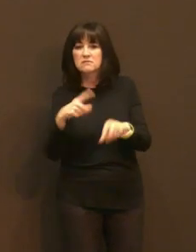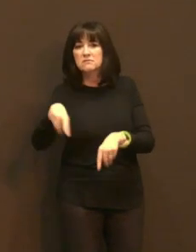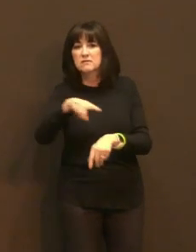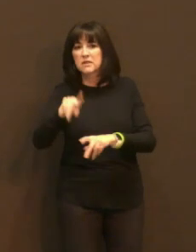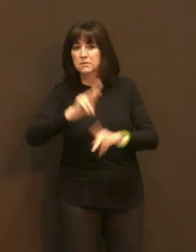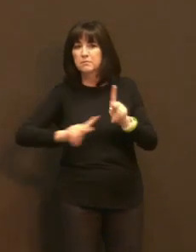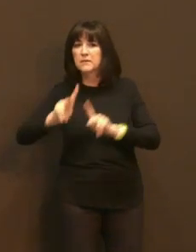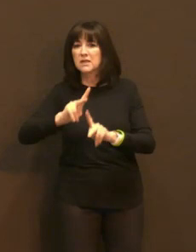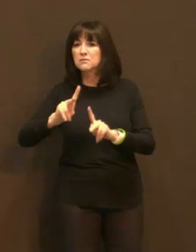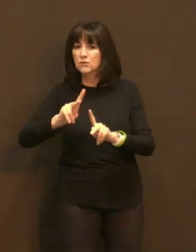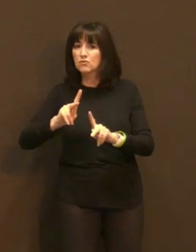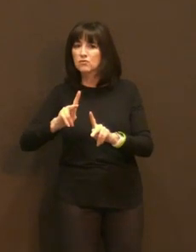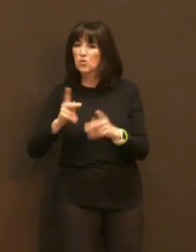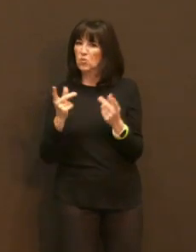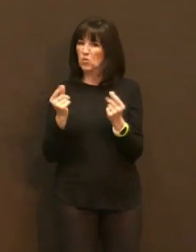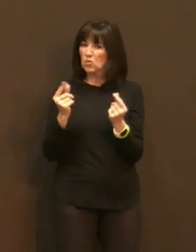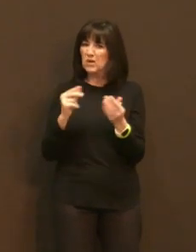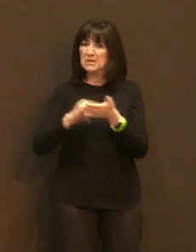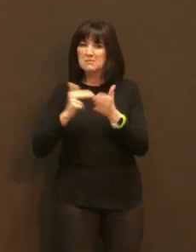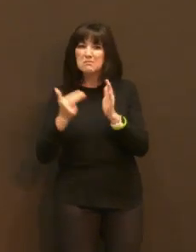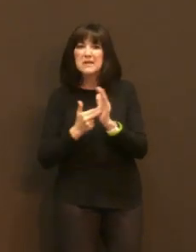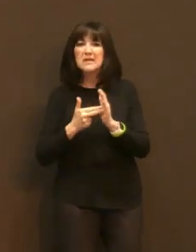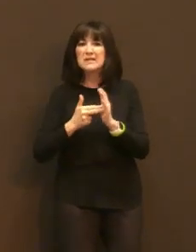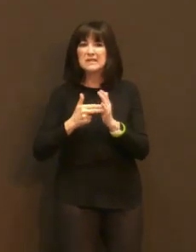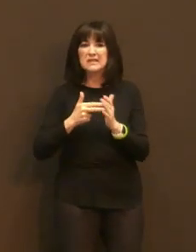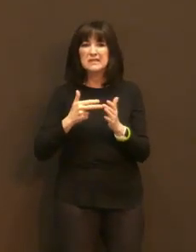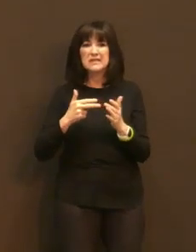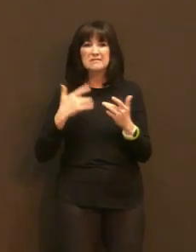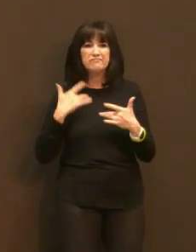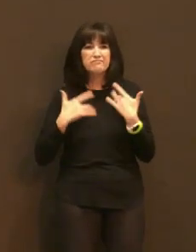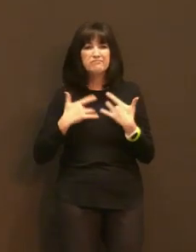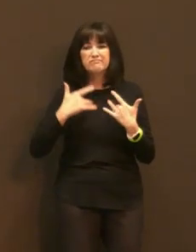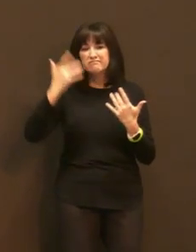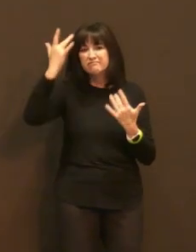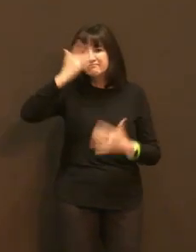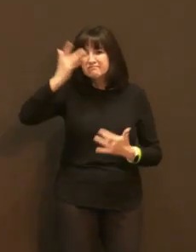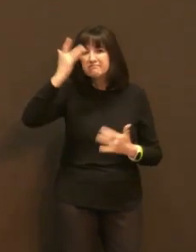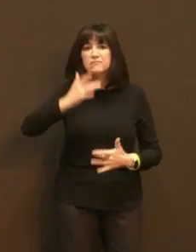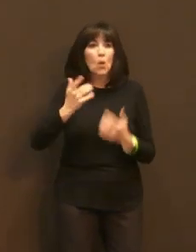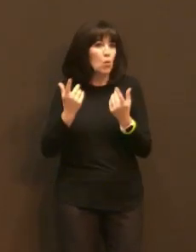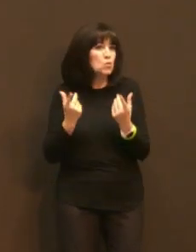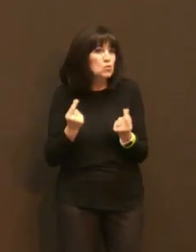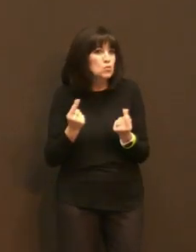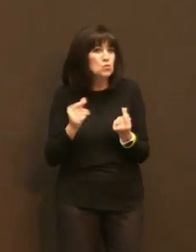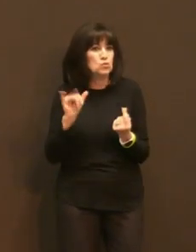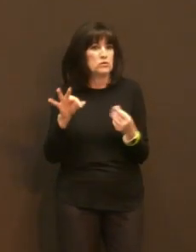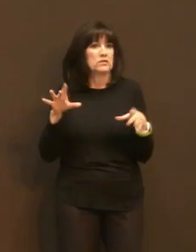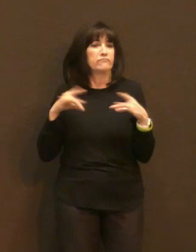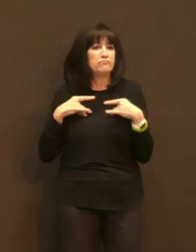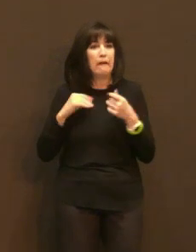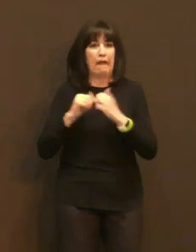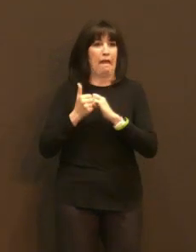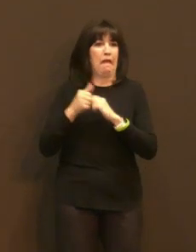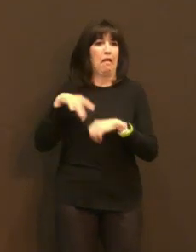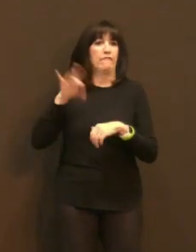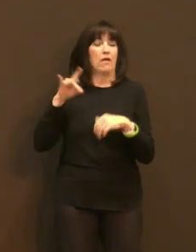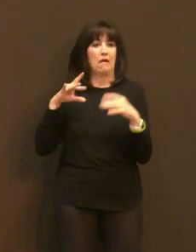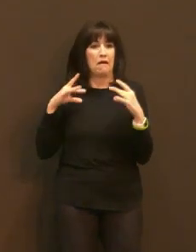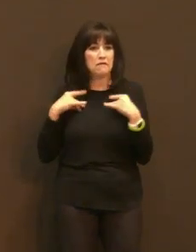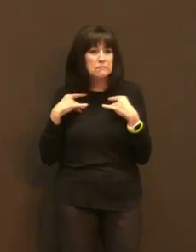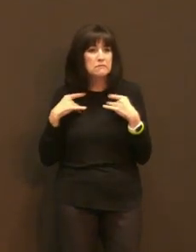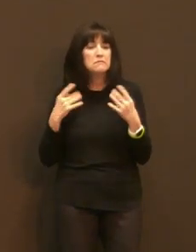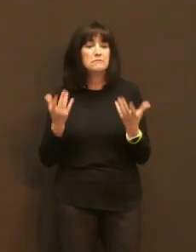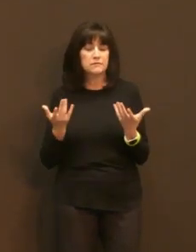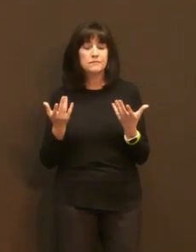So given the data and what our hospital partners and many partners are sharing with